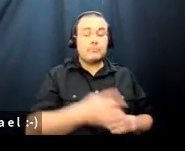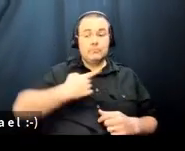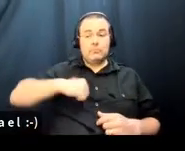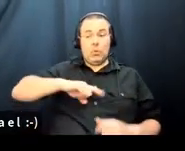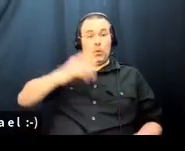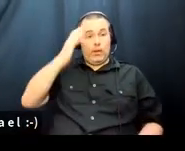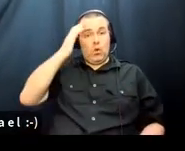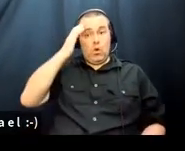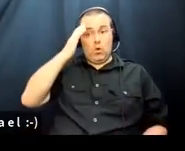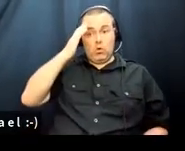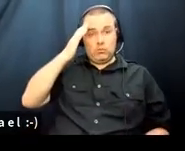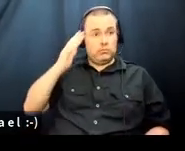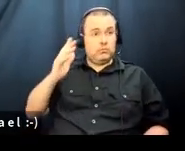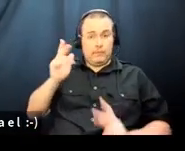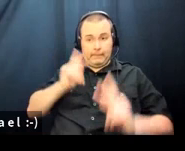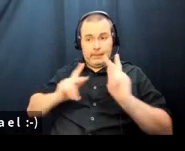3,